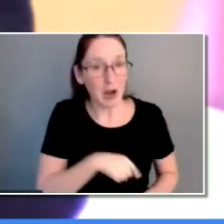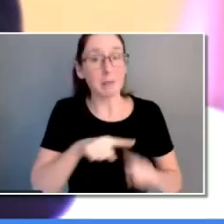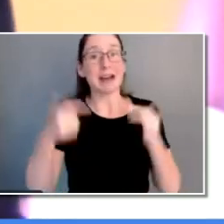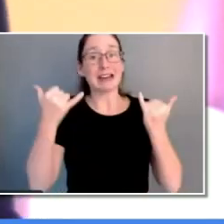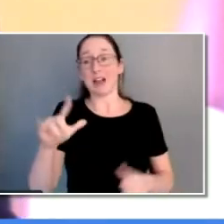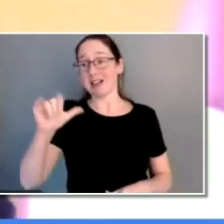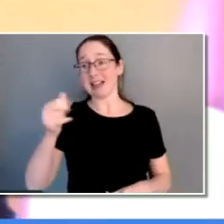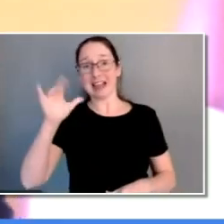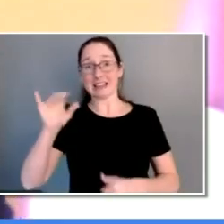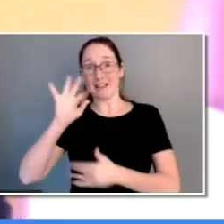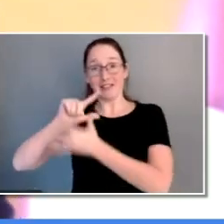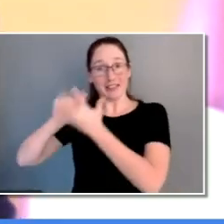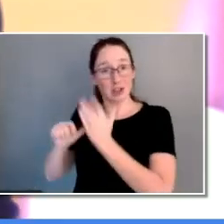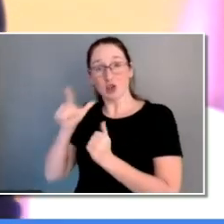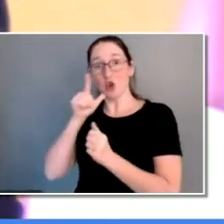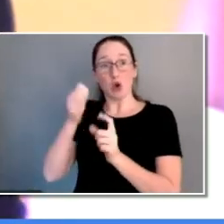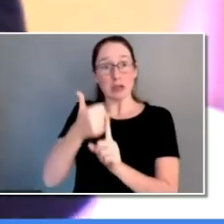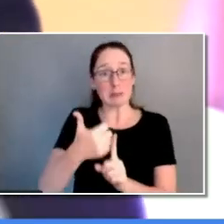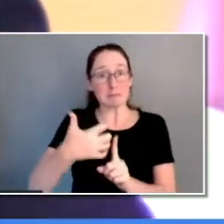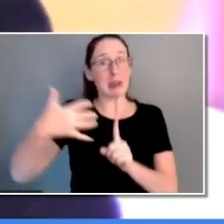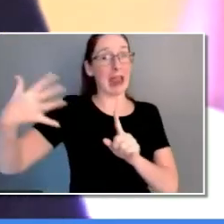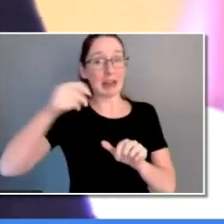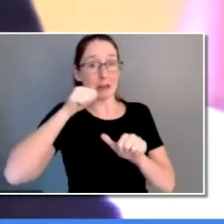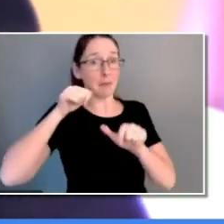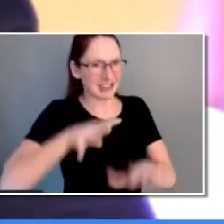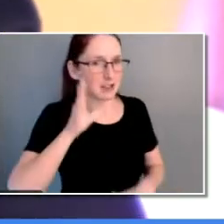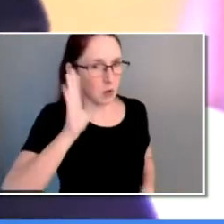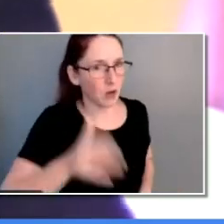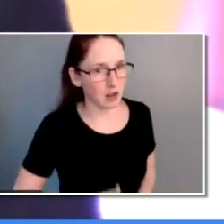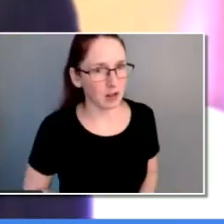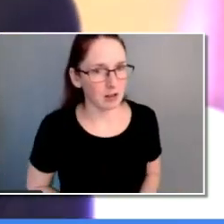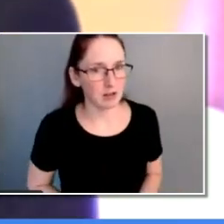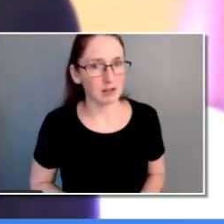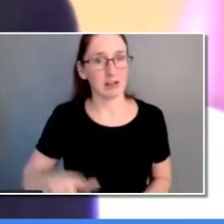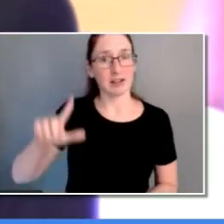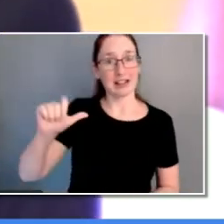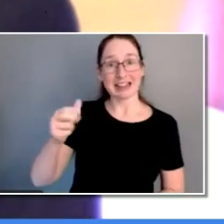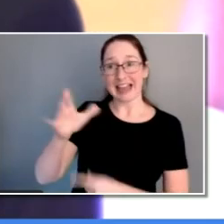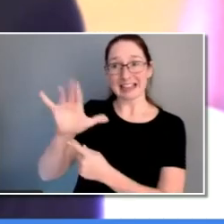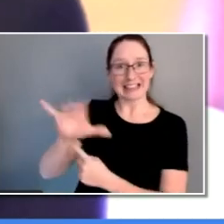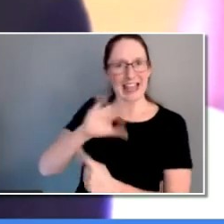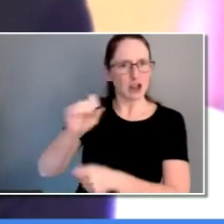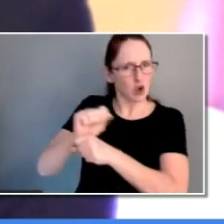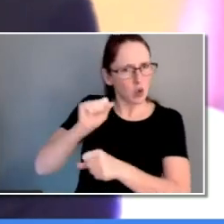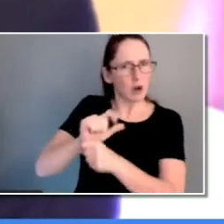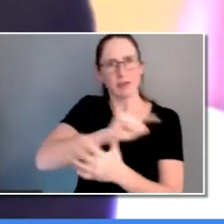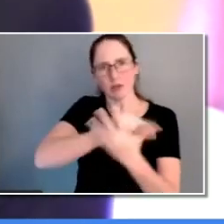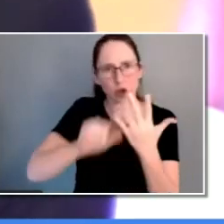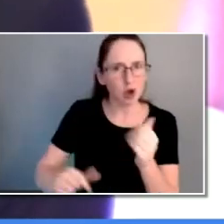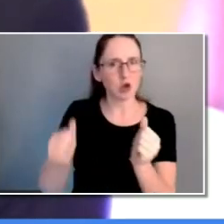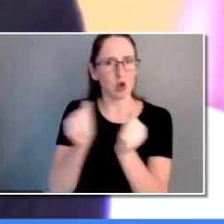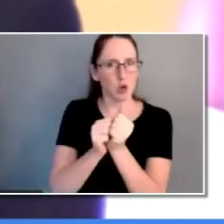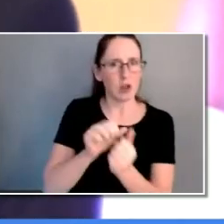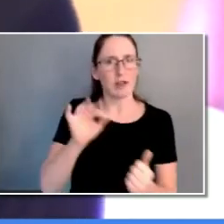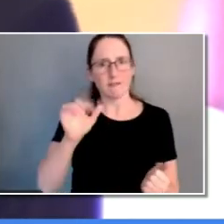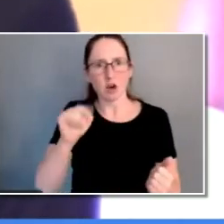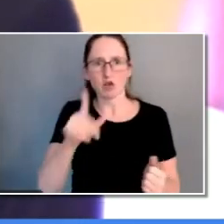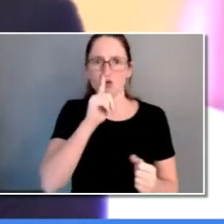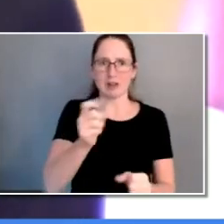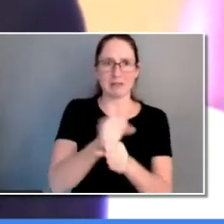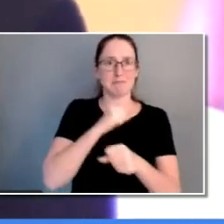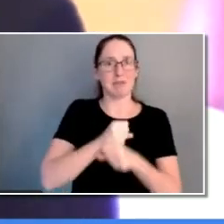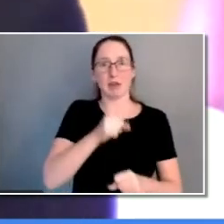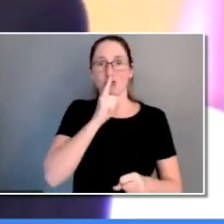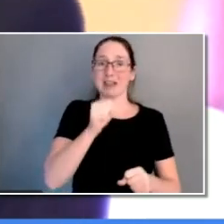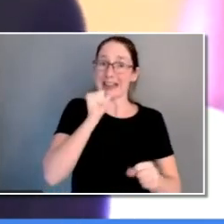those who have expanded those blessings will. The legacy and the work of those who have fought to make it what it was never intended to